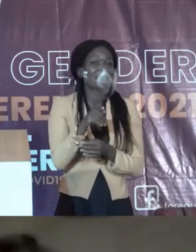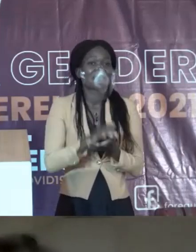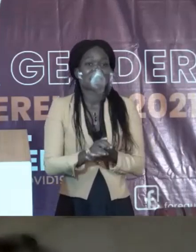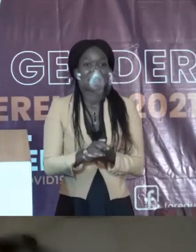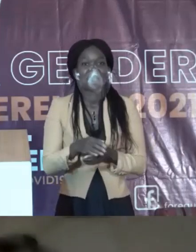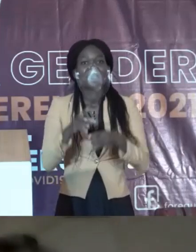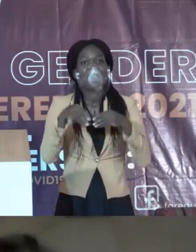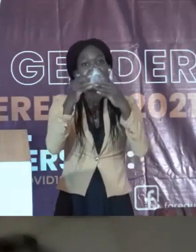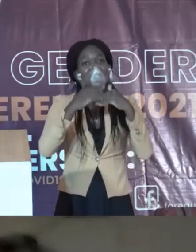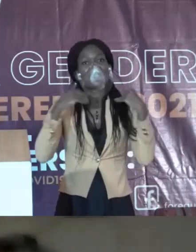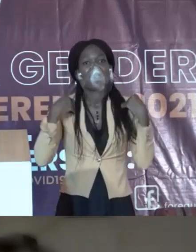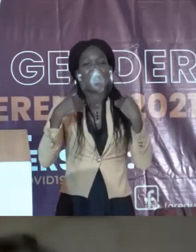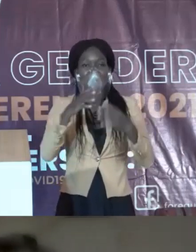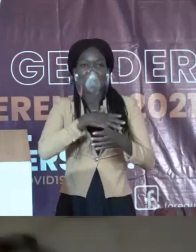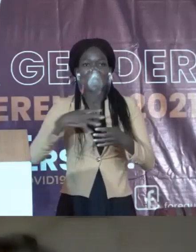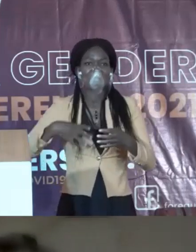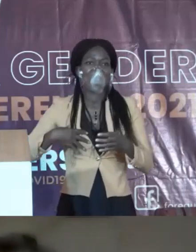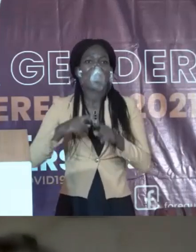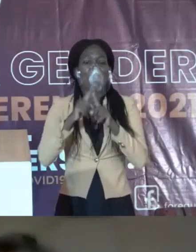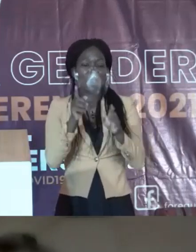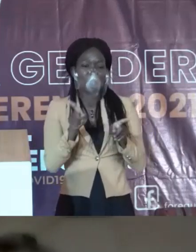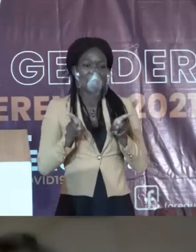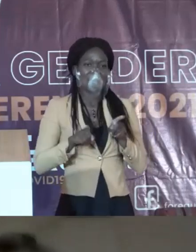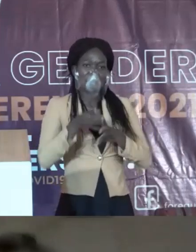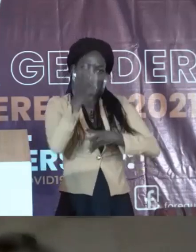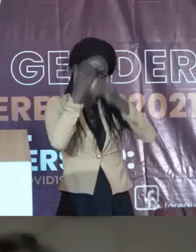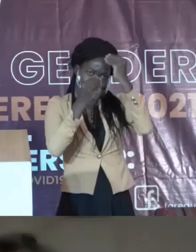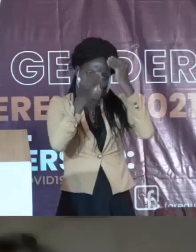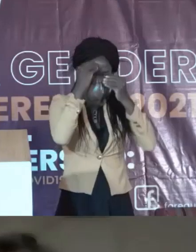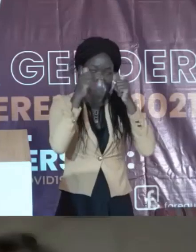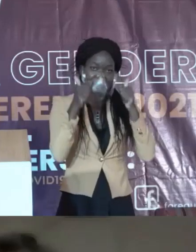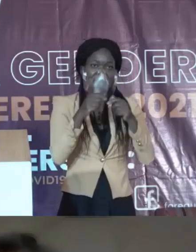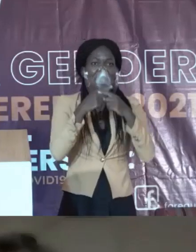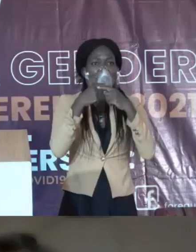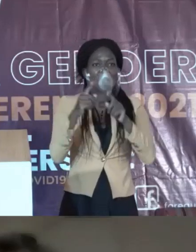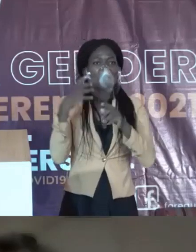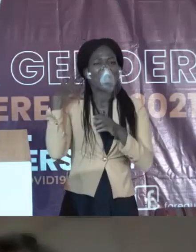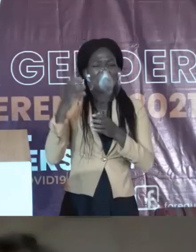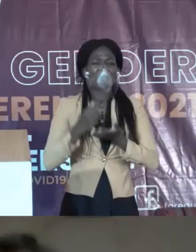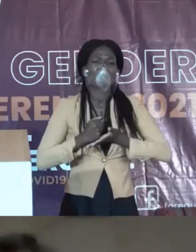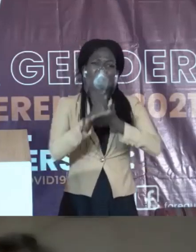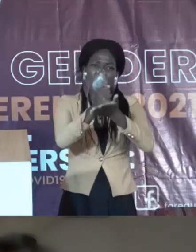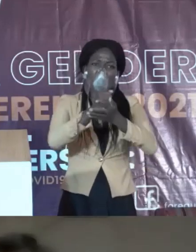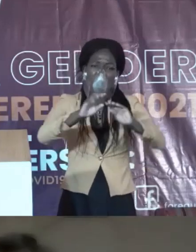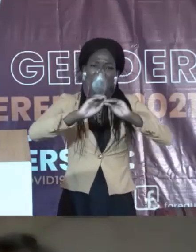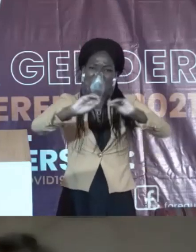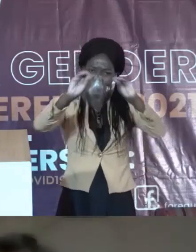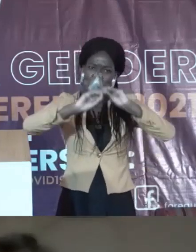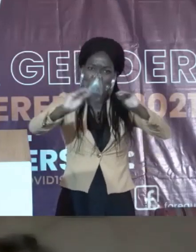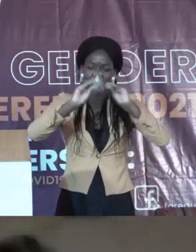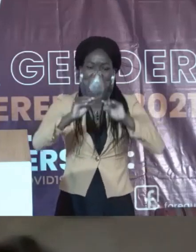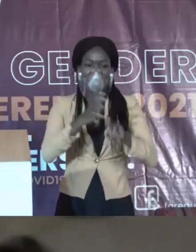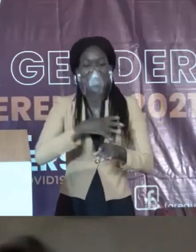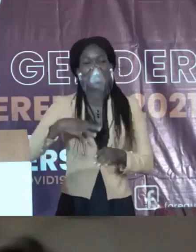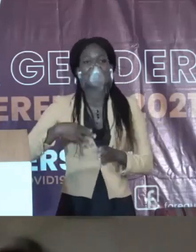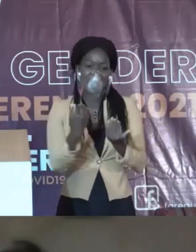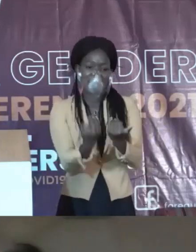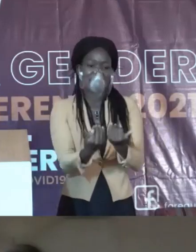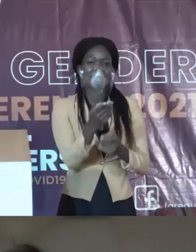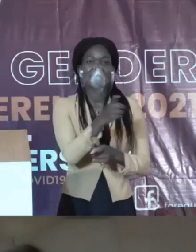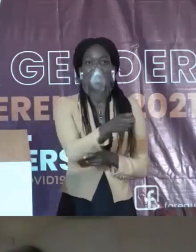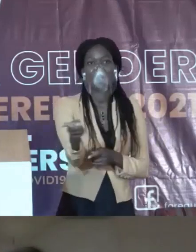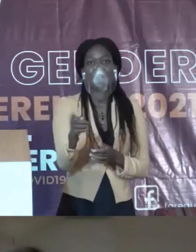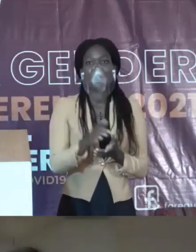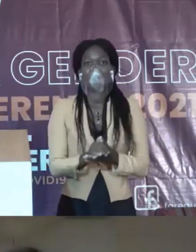Get women educated, get girls educated, and government should invest in such kind of education. Issues of the law and